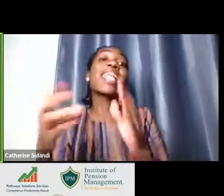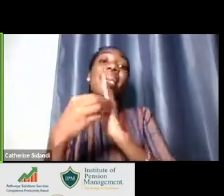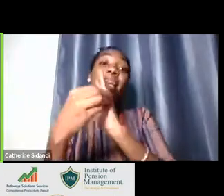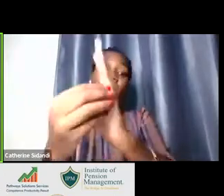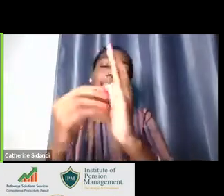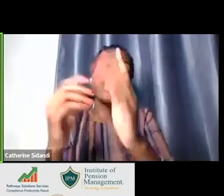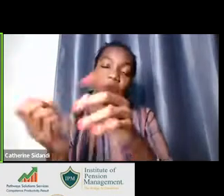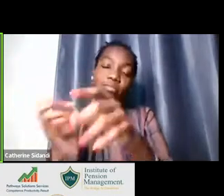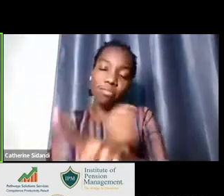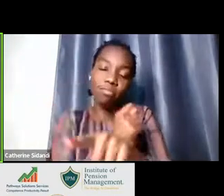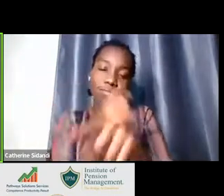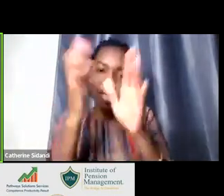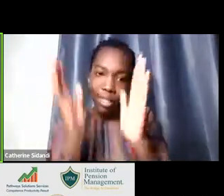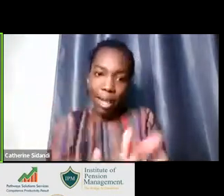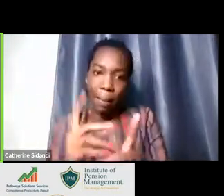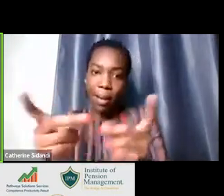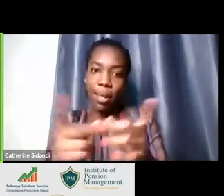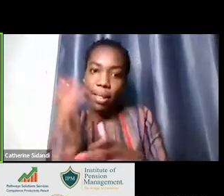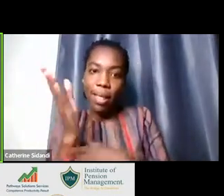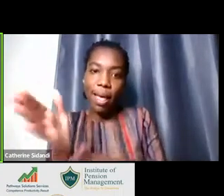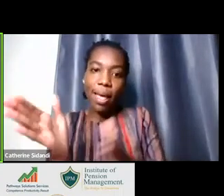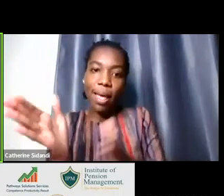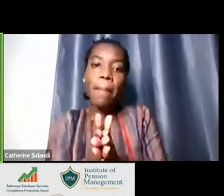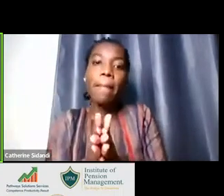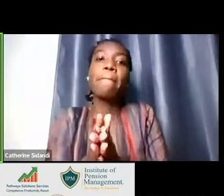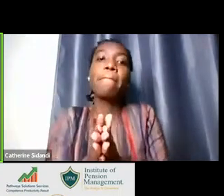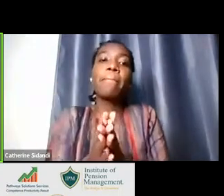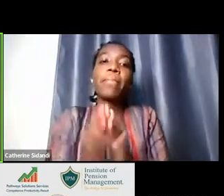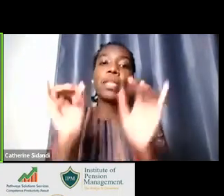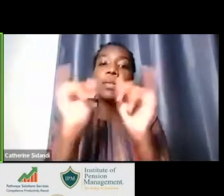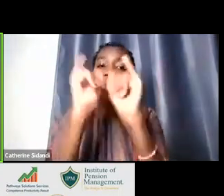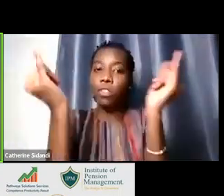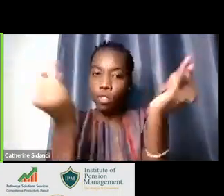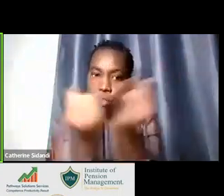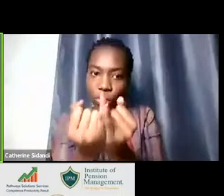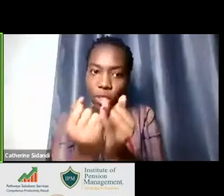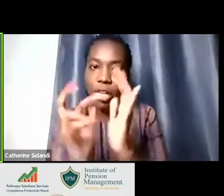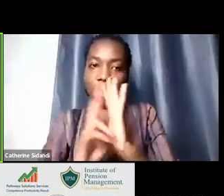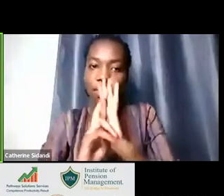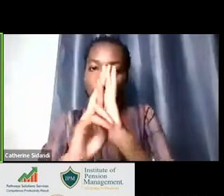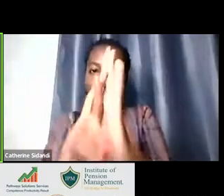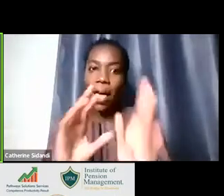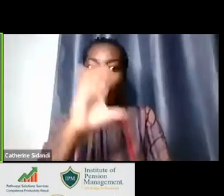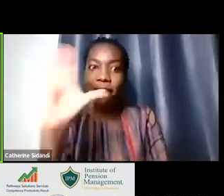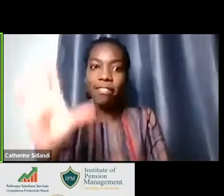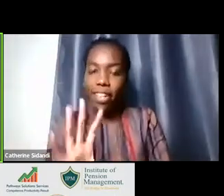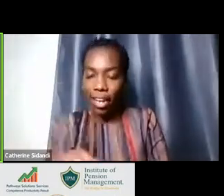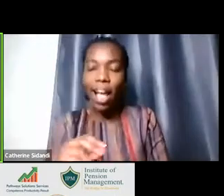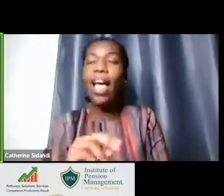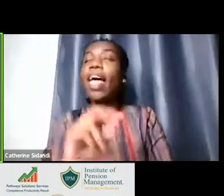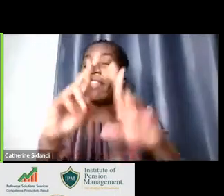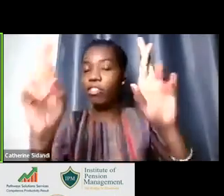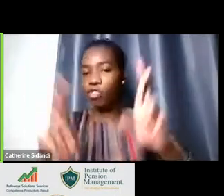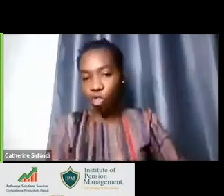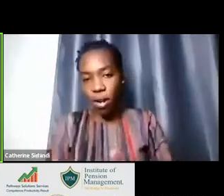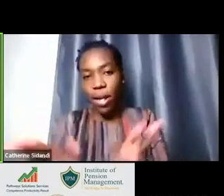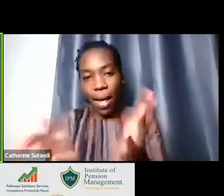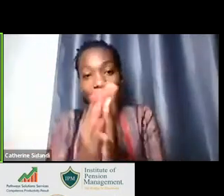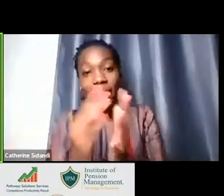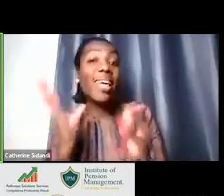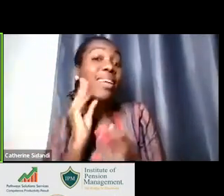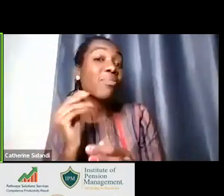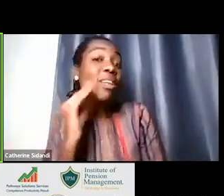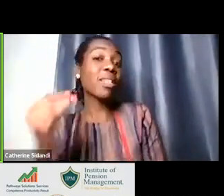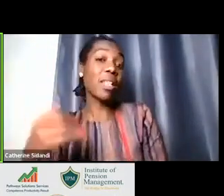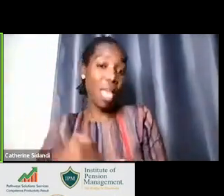Mediation Center and a Mediation Institute representative for the Africa region. He is an experienced mediator,